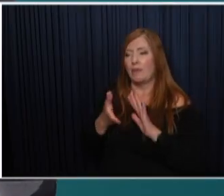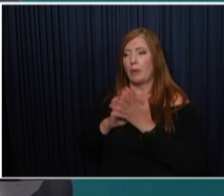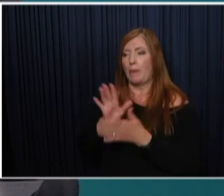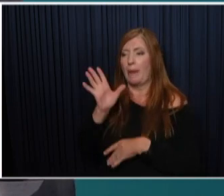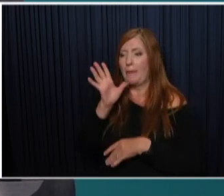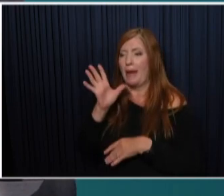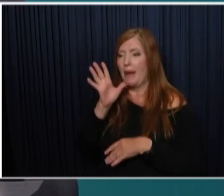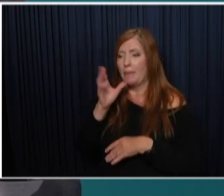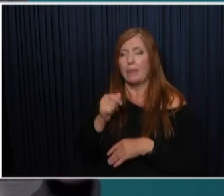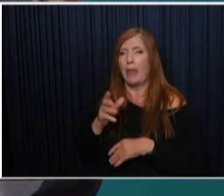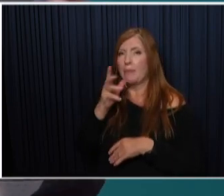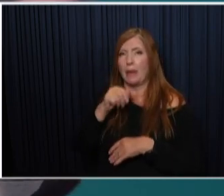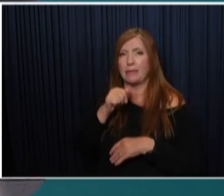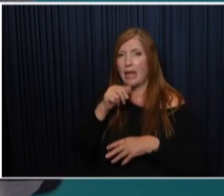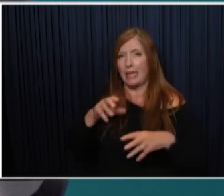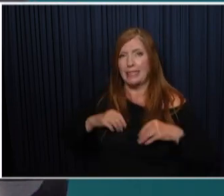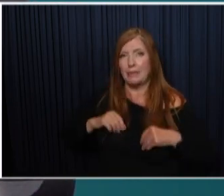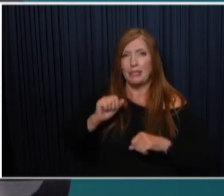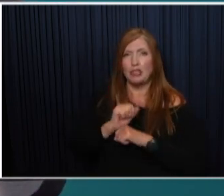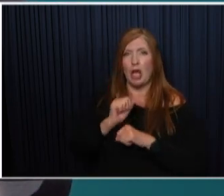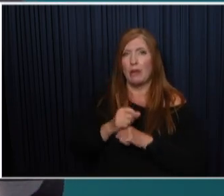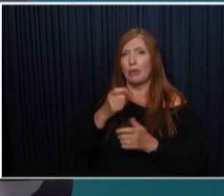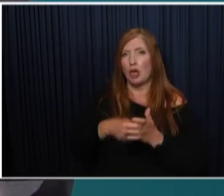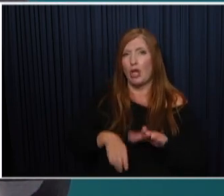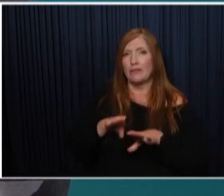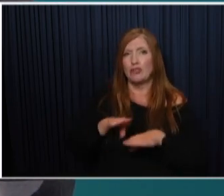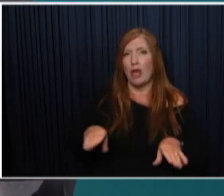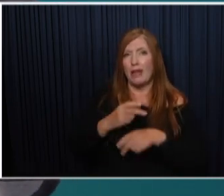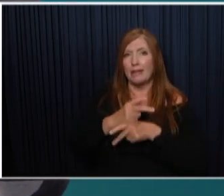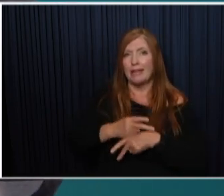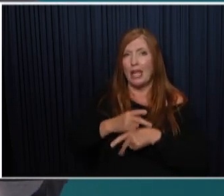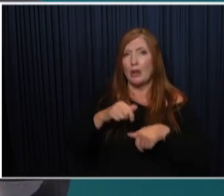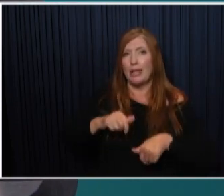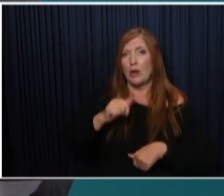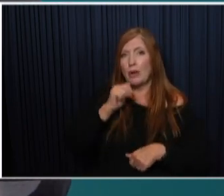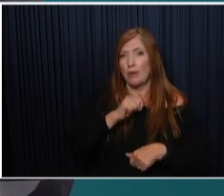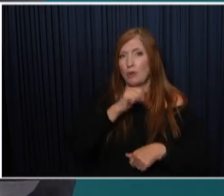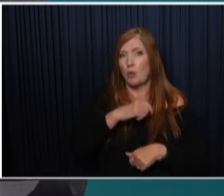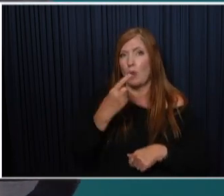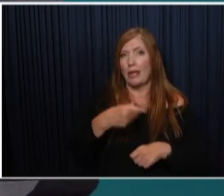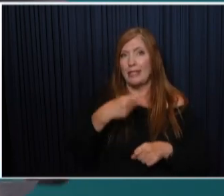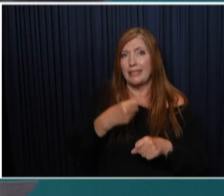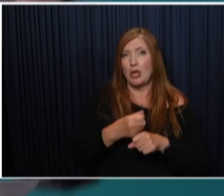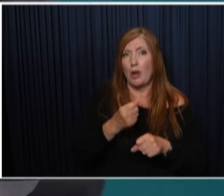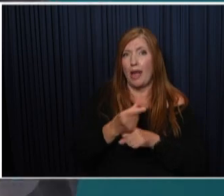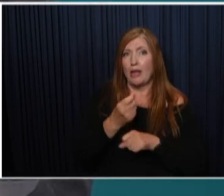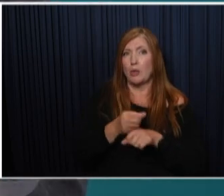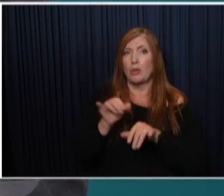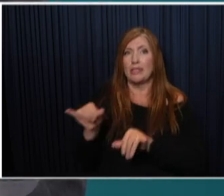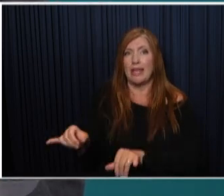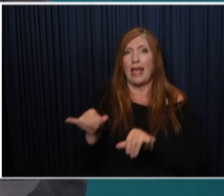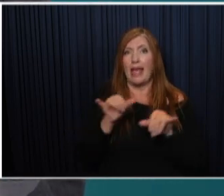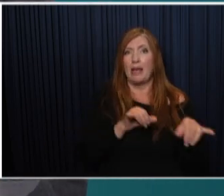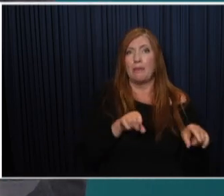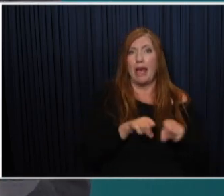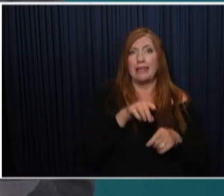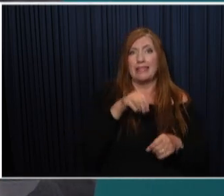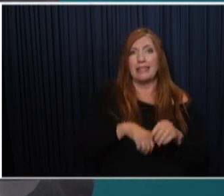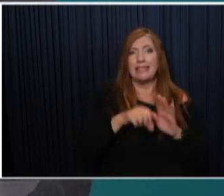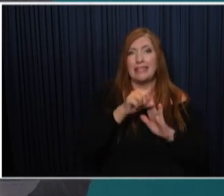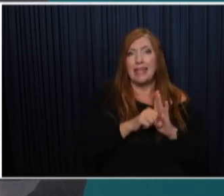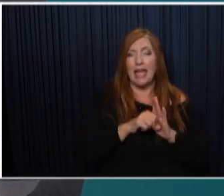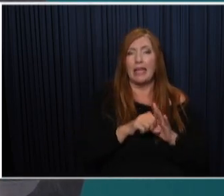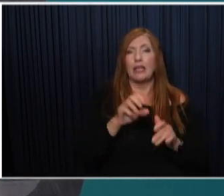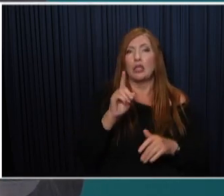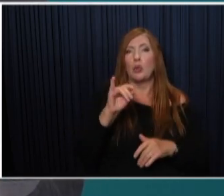aren't taking those jobs because the cost of childcare here in Arizona for 1 year annual is the same as in-state tuition. So if you're